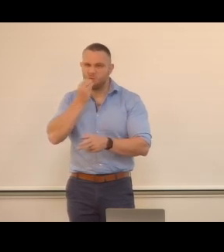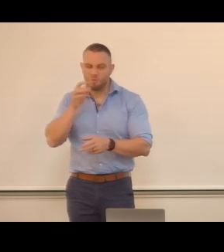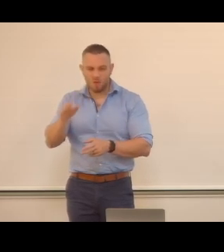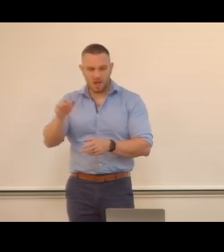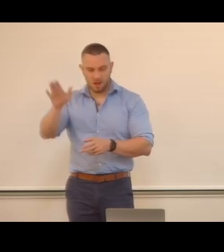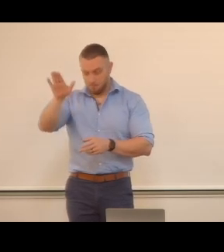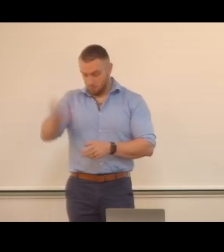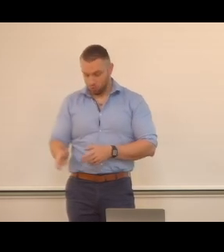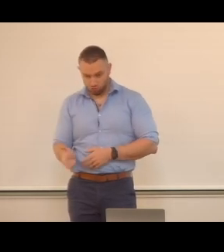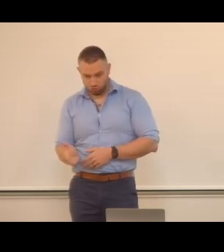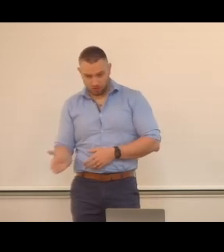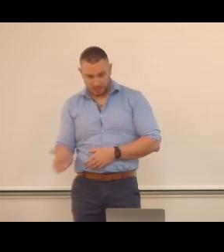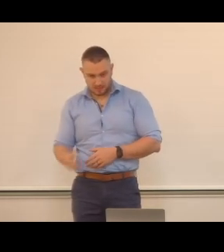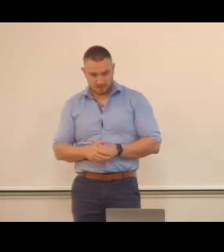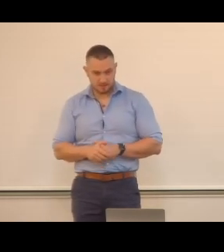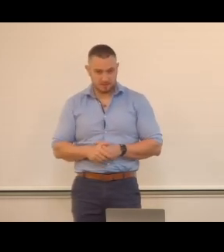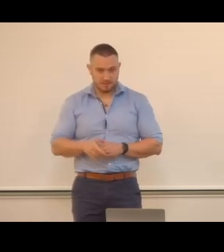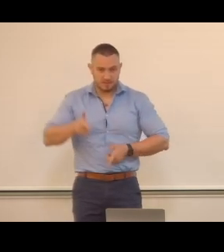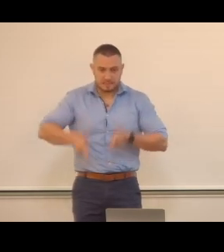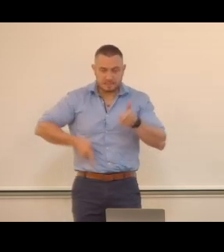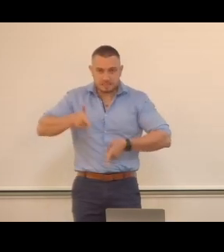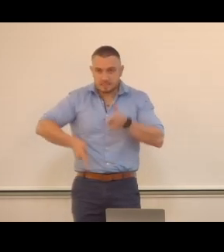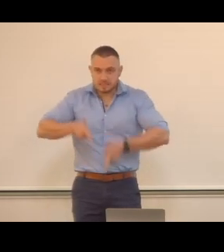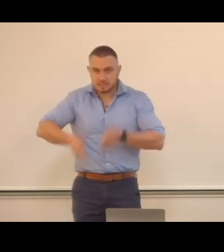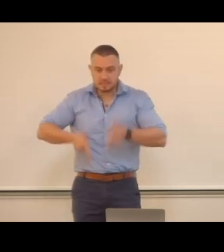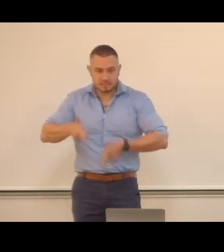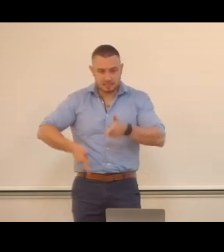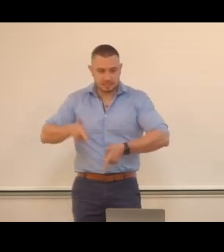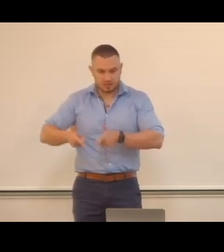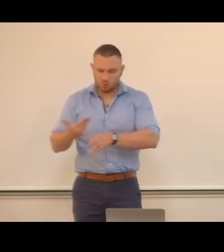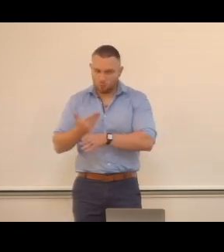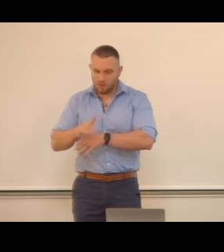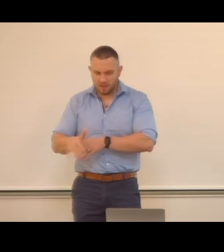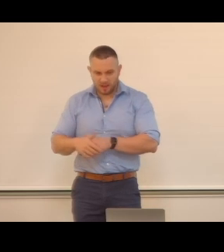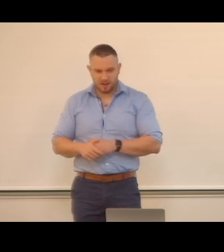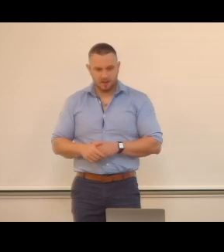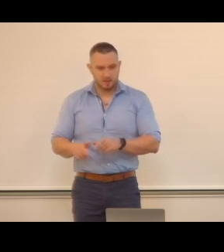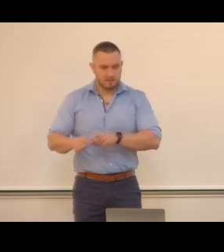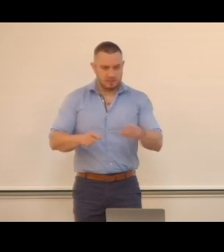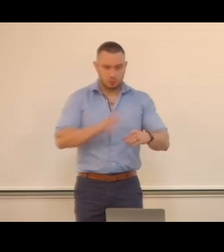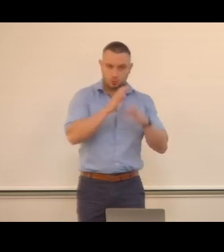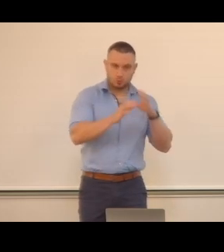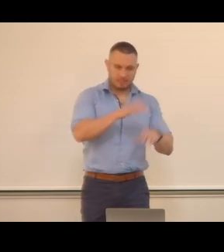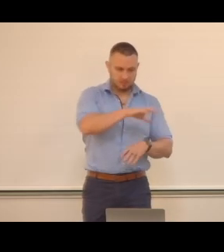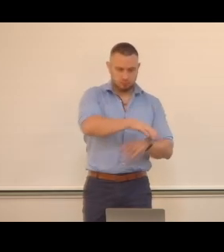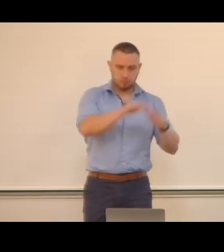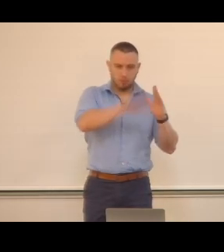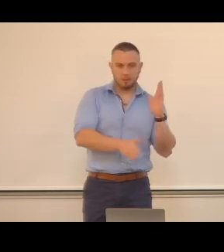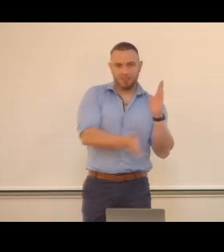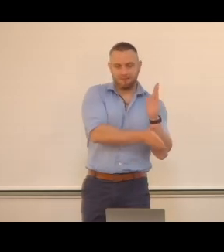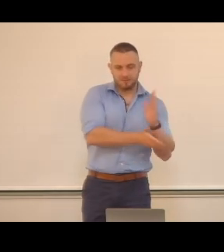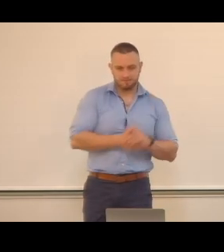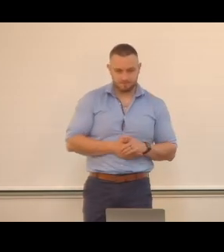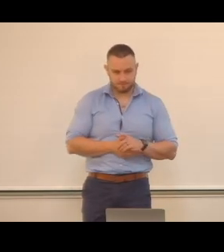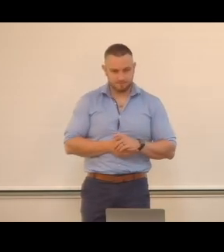right corner, you see outline of an exercise bike, so it's really the exercise workstation, and then a comm station over on the bottom left.